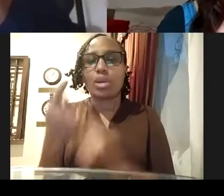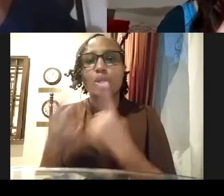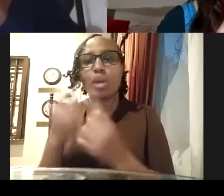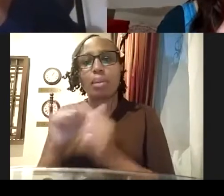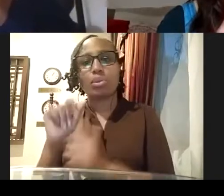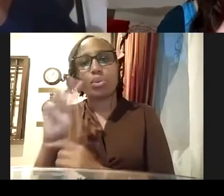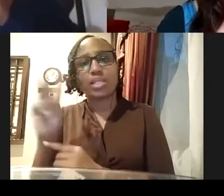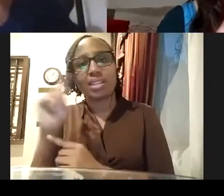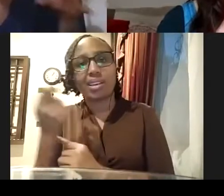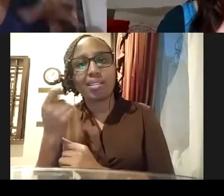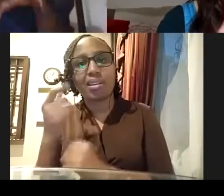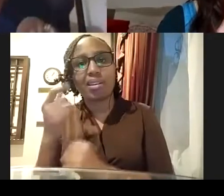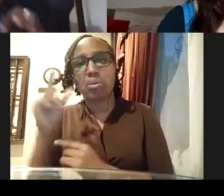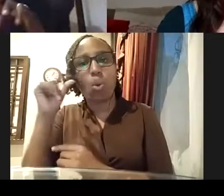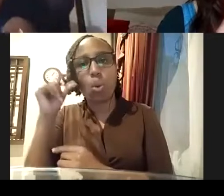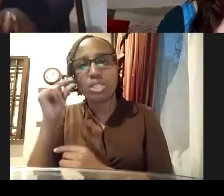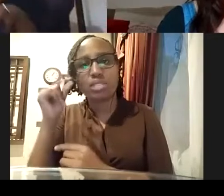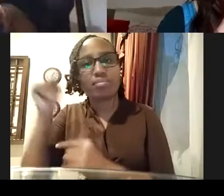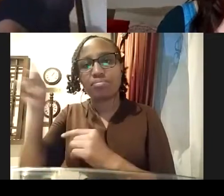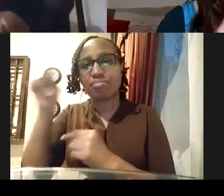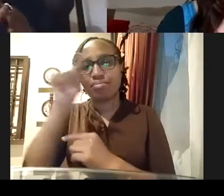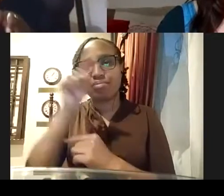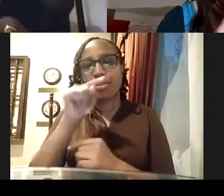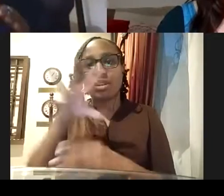coast, you can talk about that. So the decision to put them in the book is because